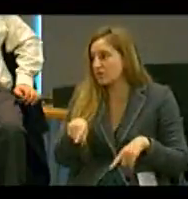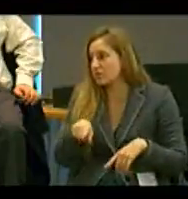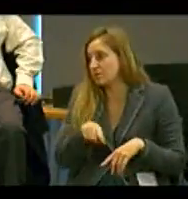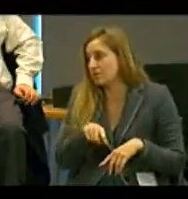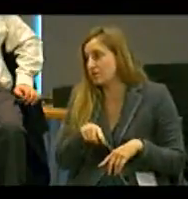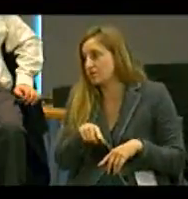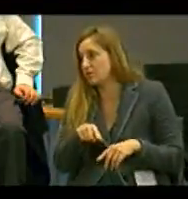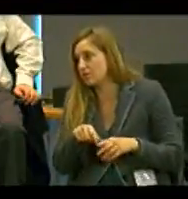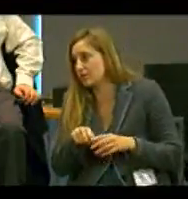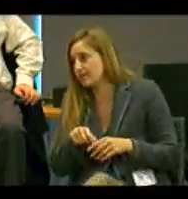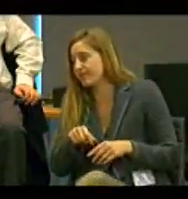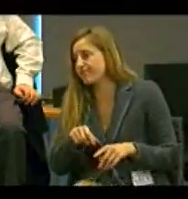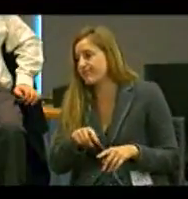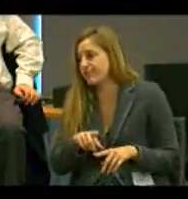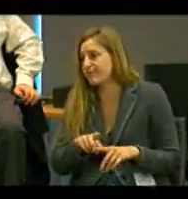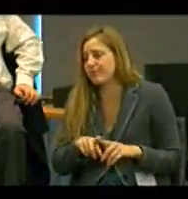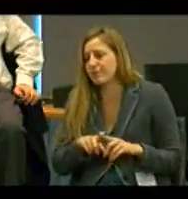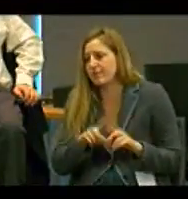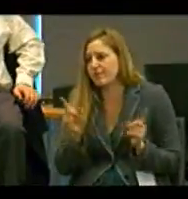that refutes those 2 bullet points?